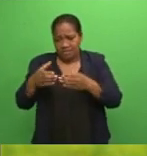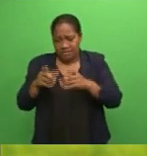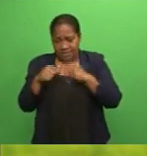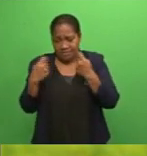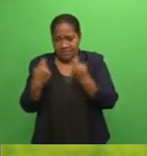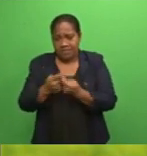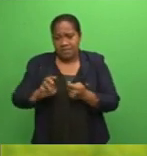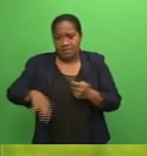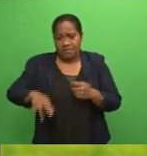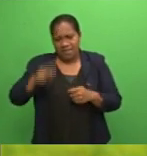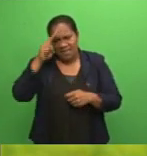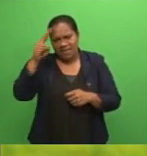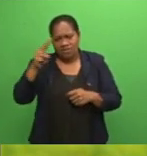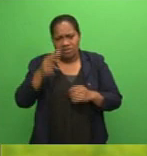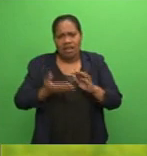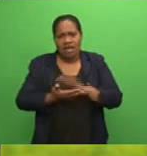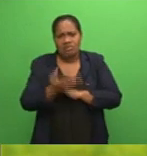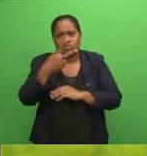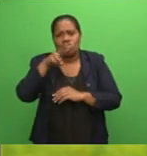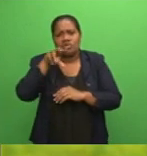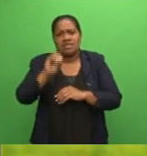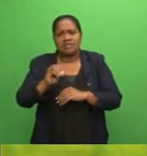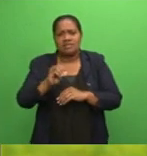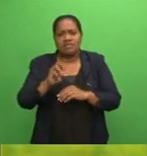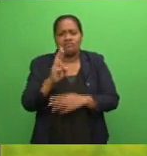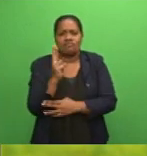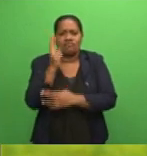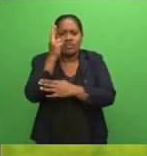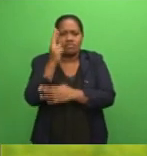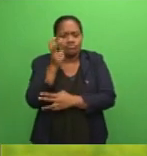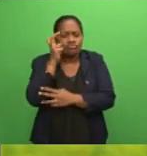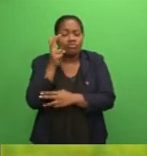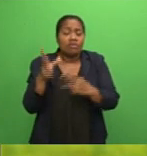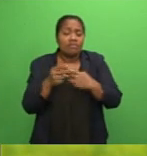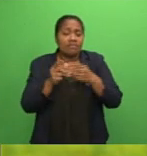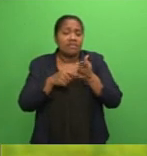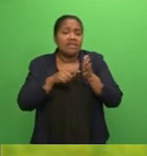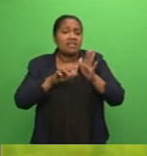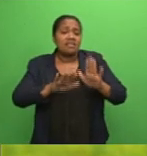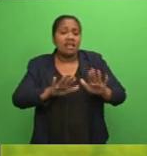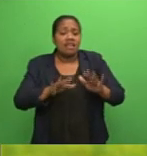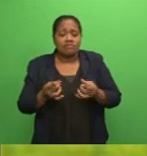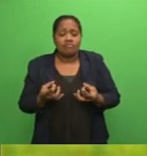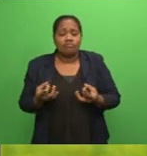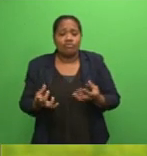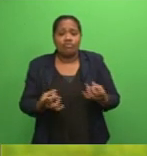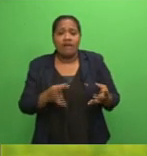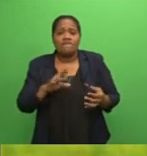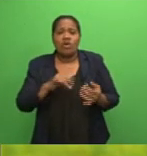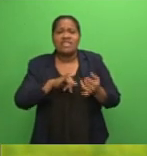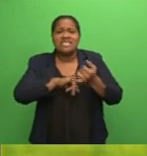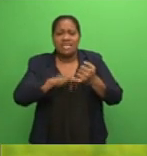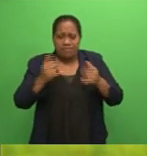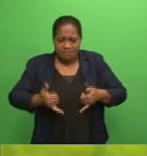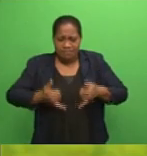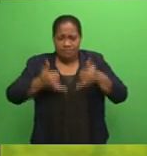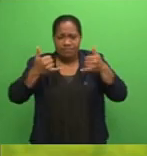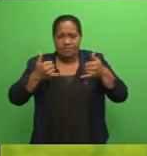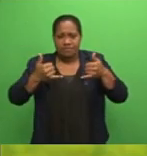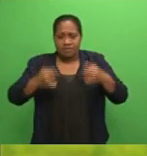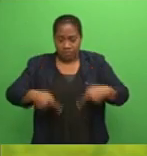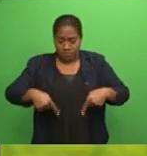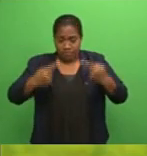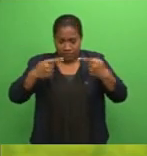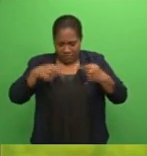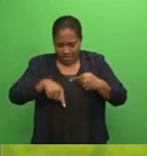rep, Ilikena Vundongo, has been training with the Tailevu squad that's preparing for the Skipper Cup competition later this year.